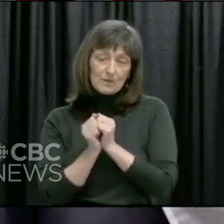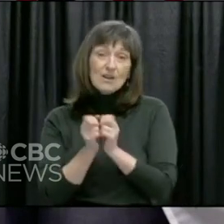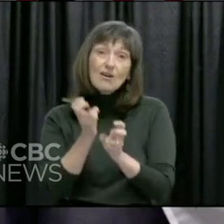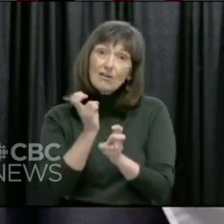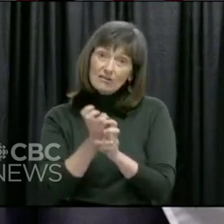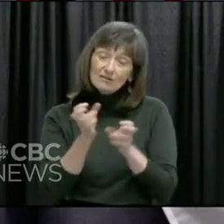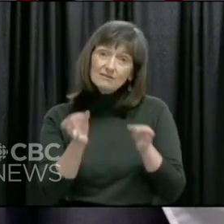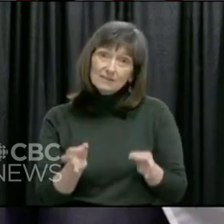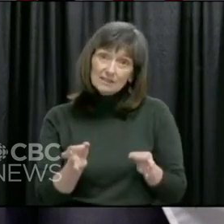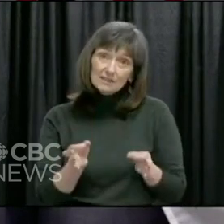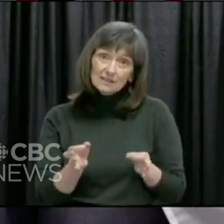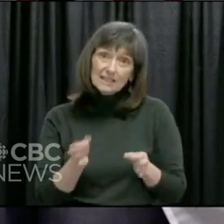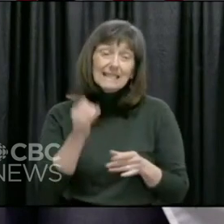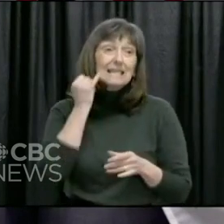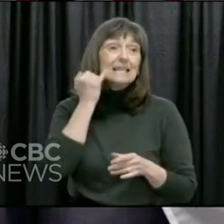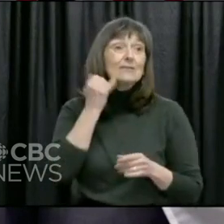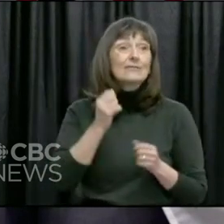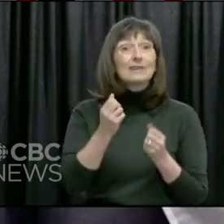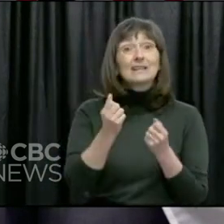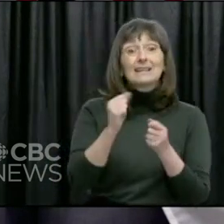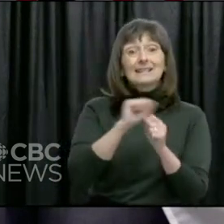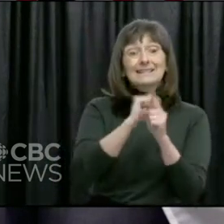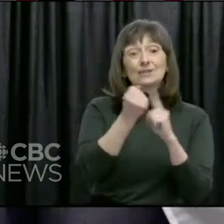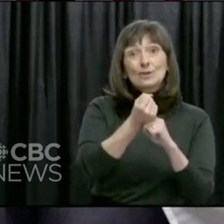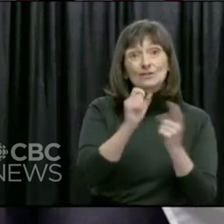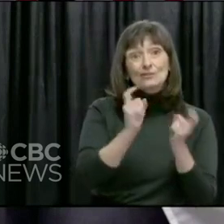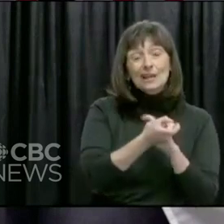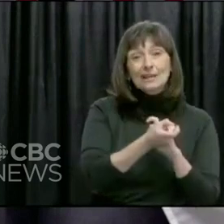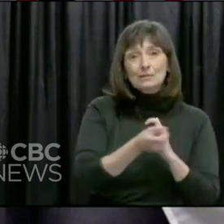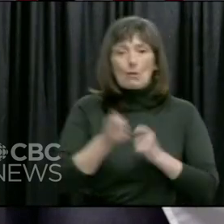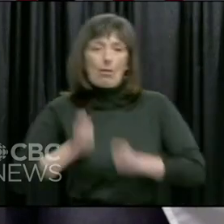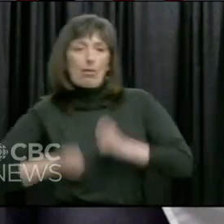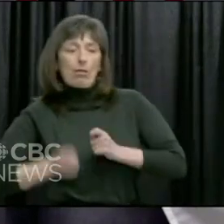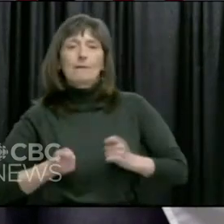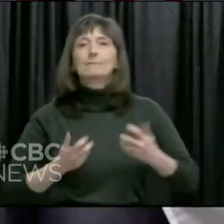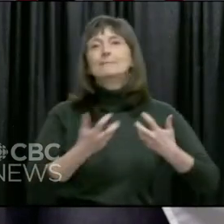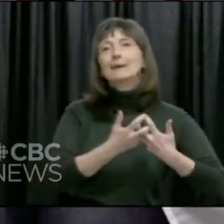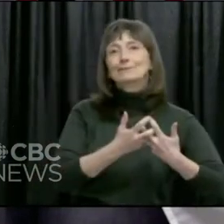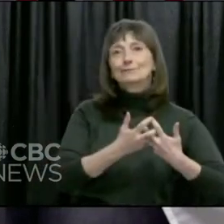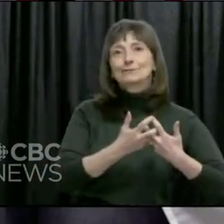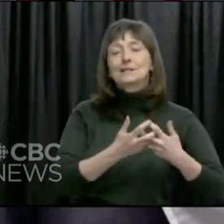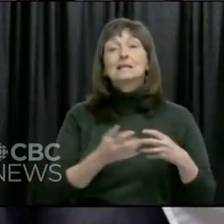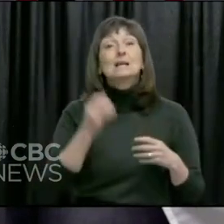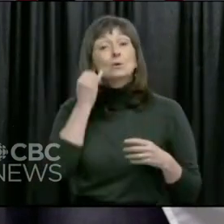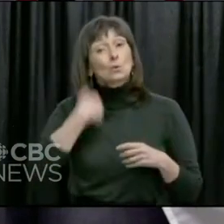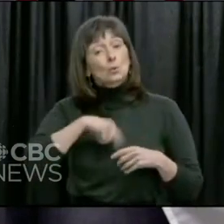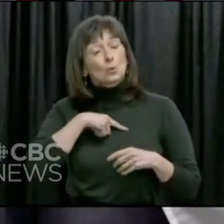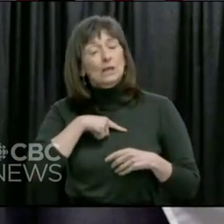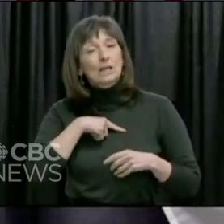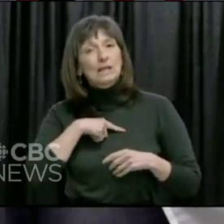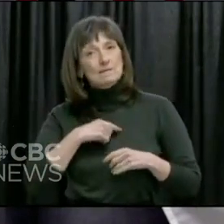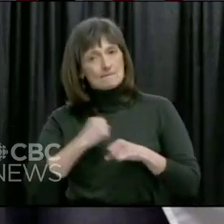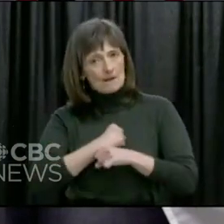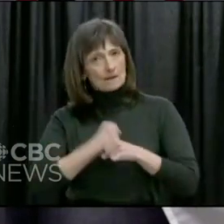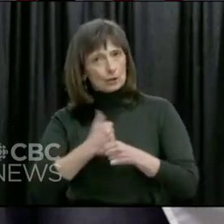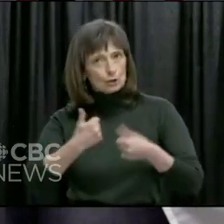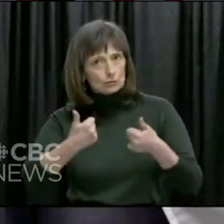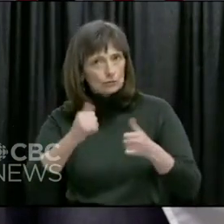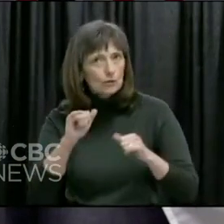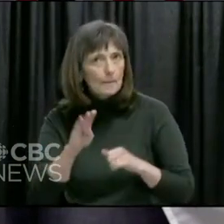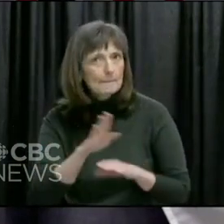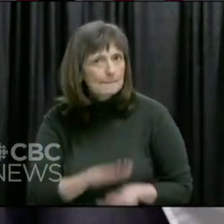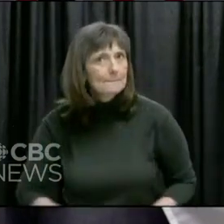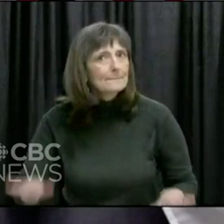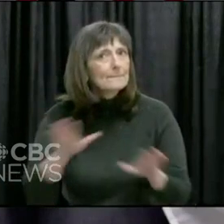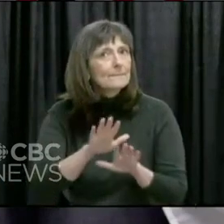and to adapt as necessary moving forward. We have already made considerable progress against this virus, and as long as we stay focused and determined,